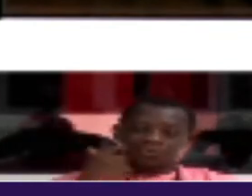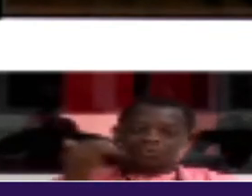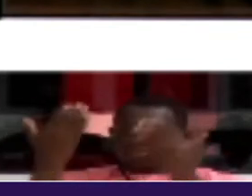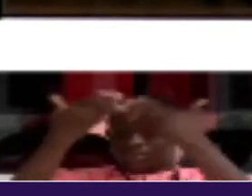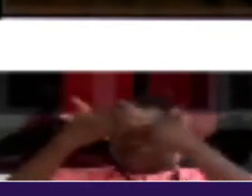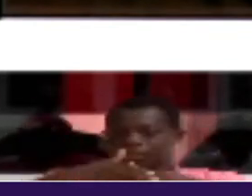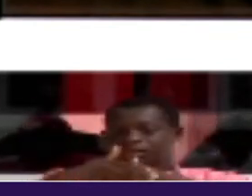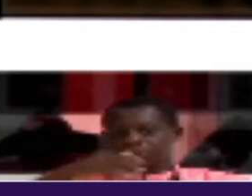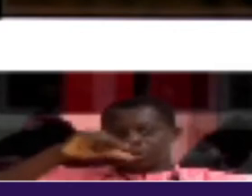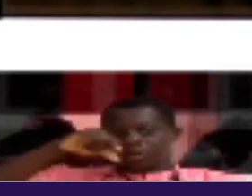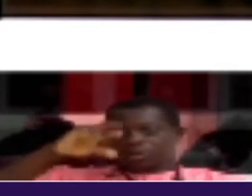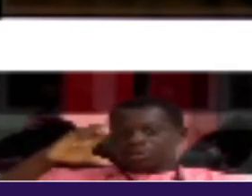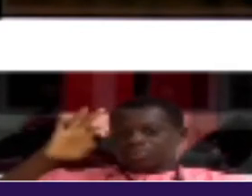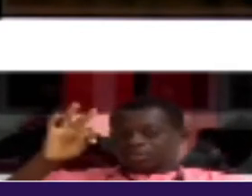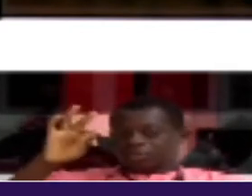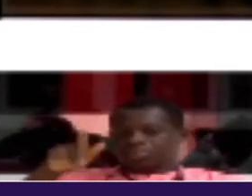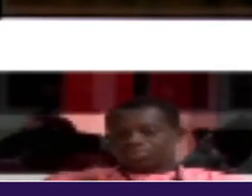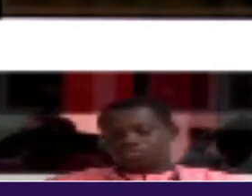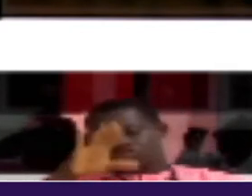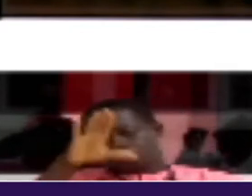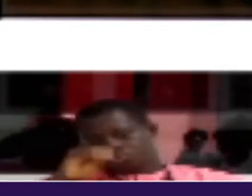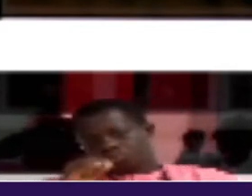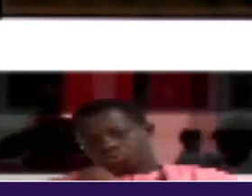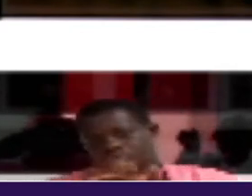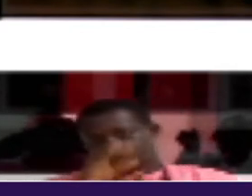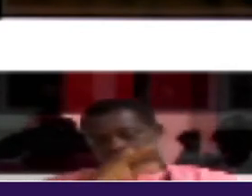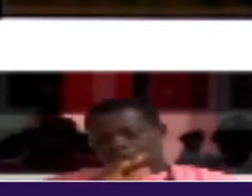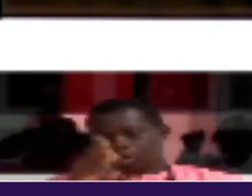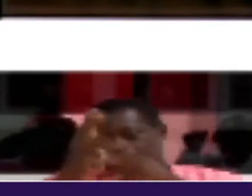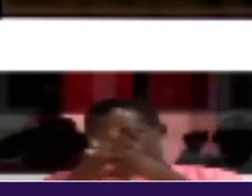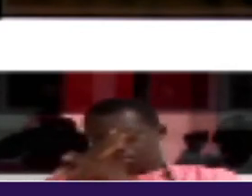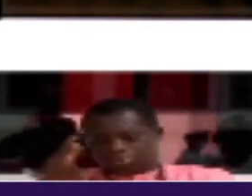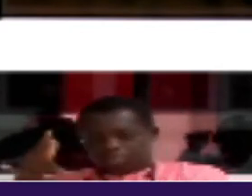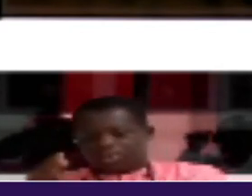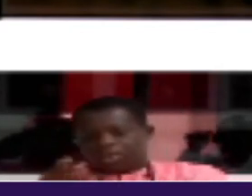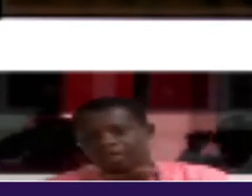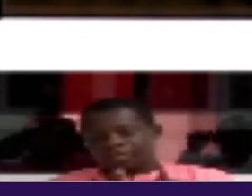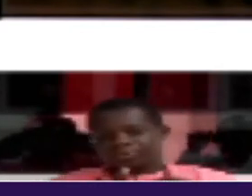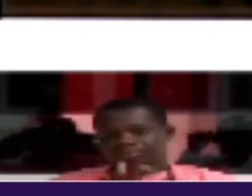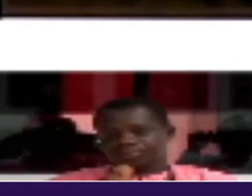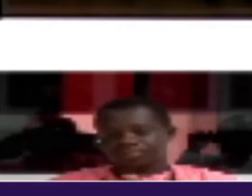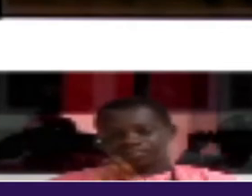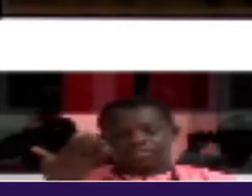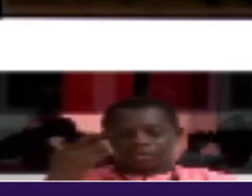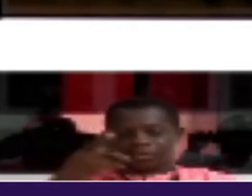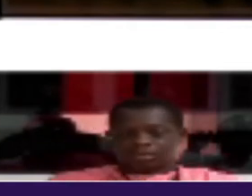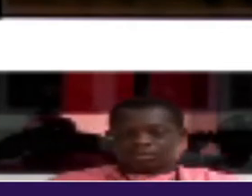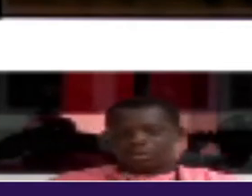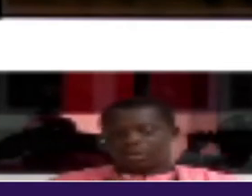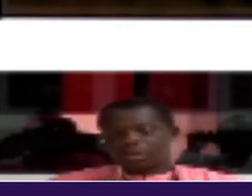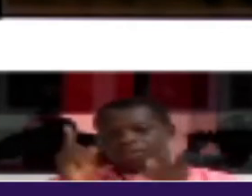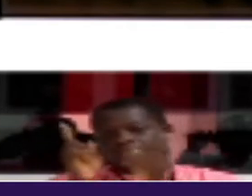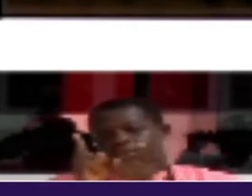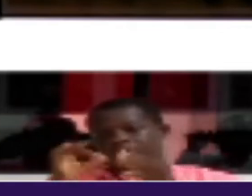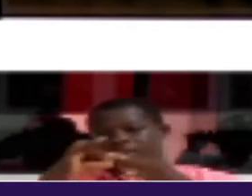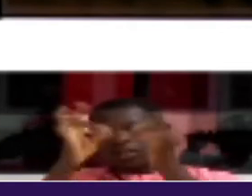QRF, they do deployment for this thing, patrolling. There was a time I meet with a